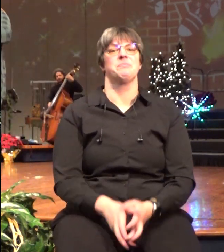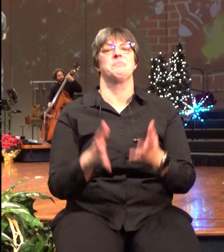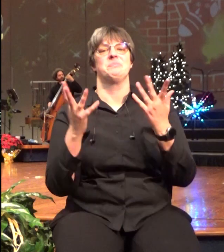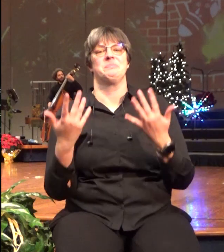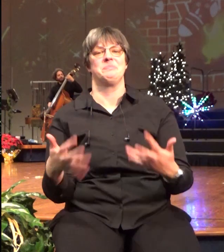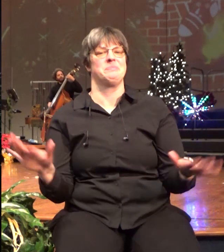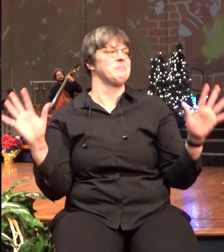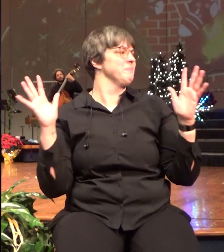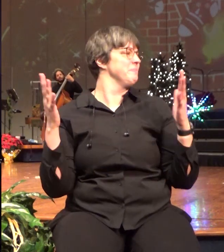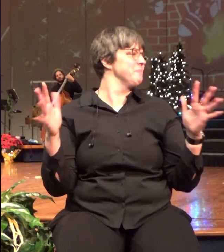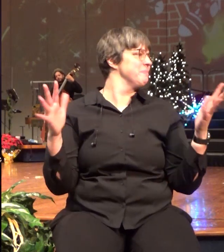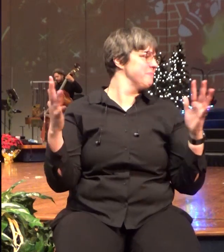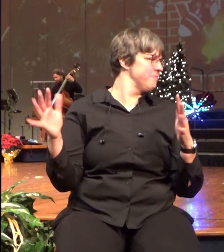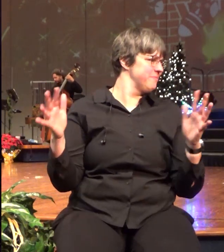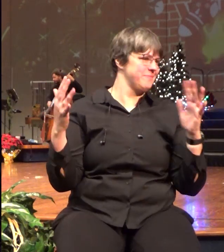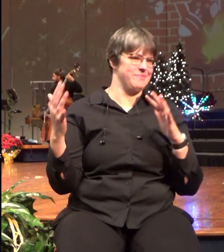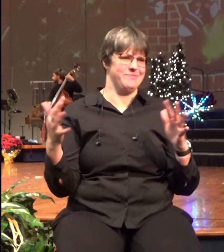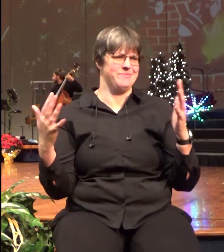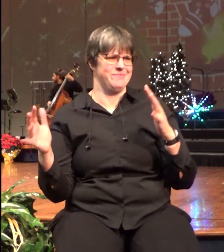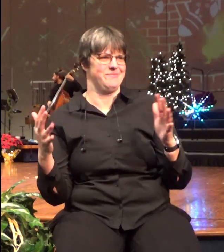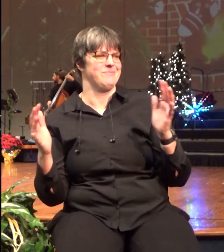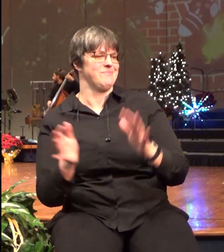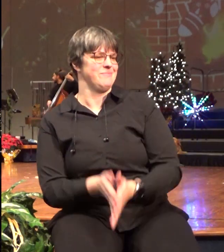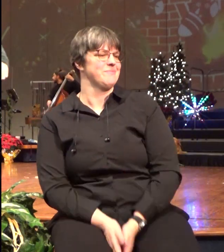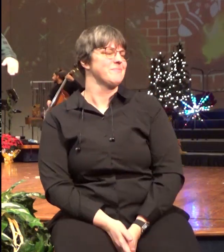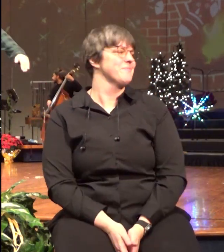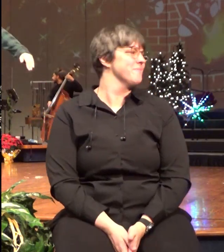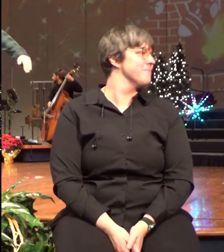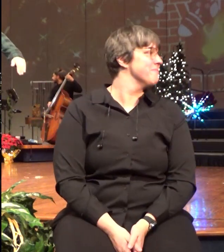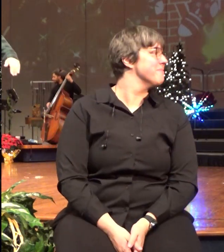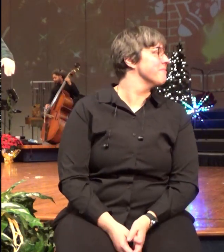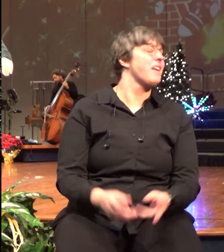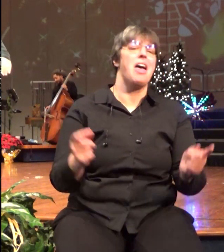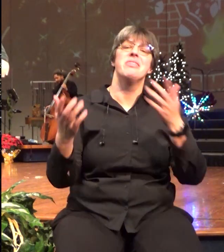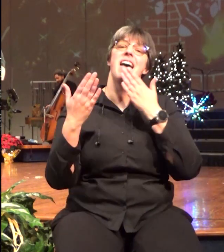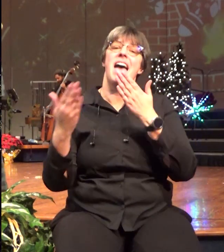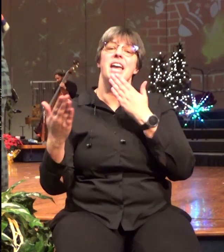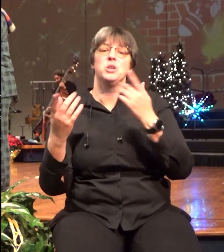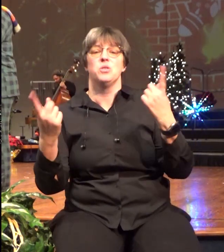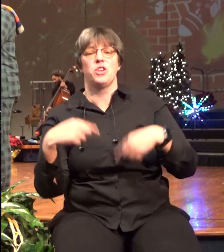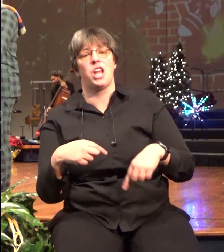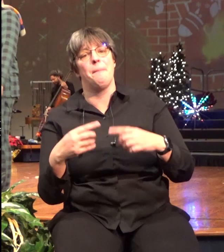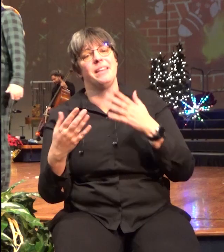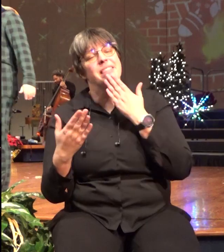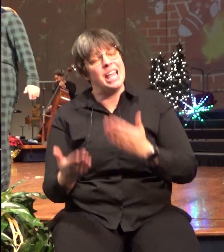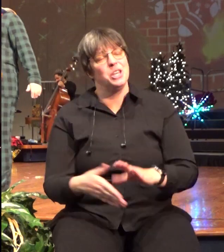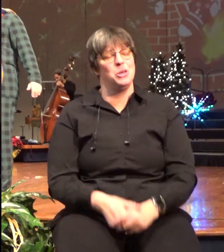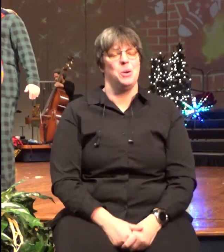Thank you all for coming. Thank you.